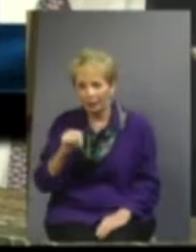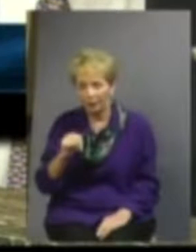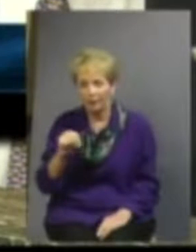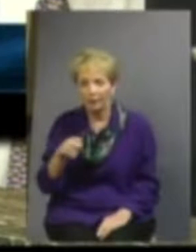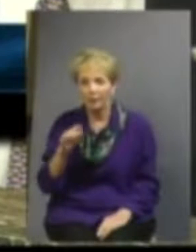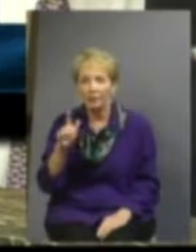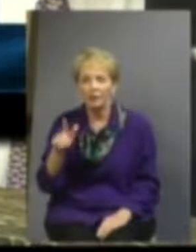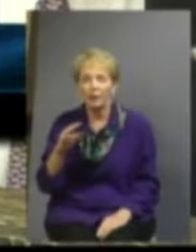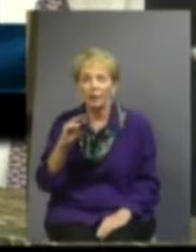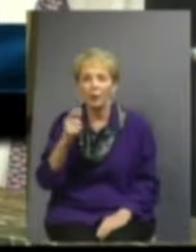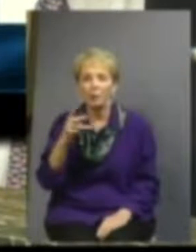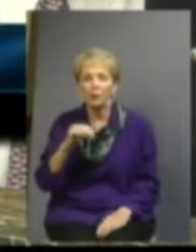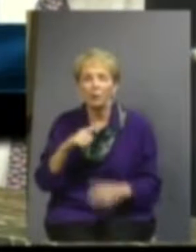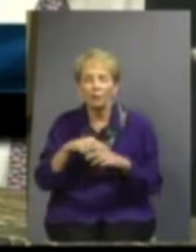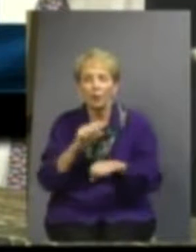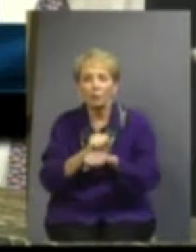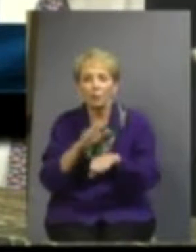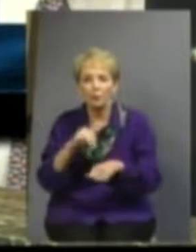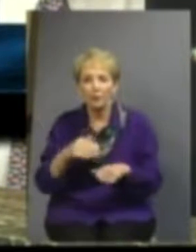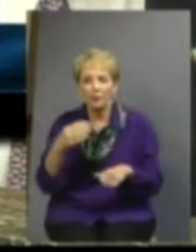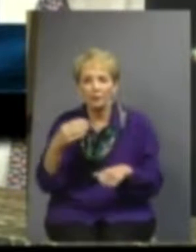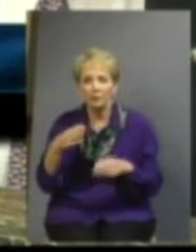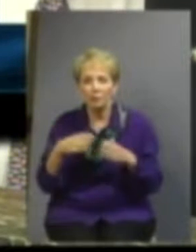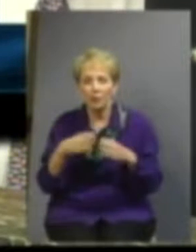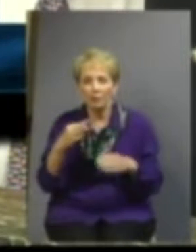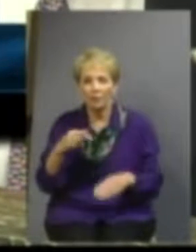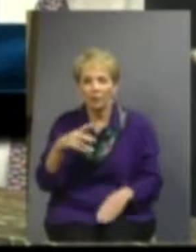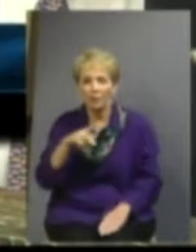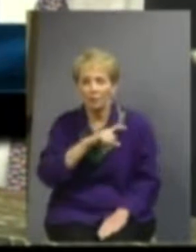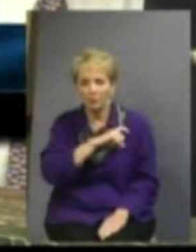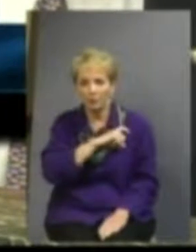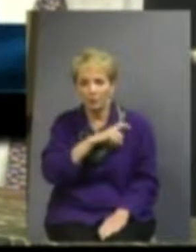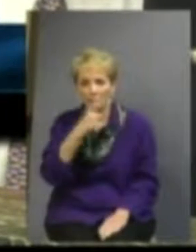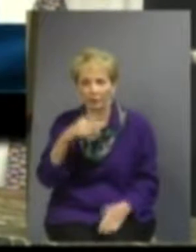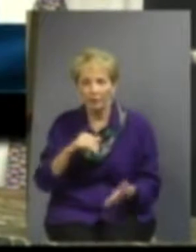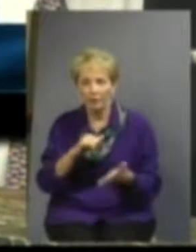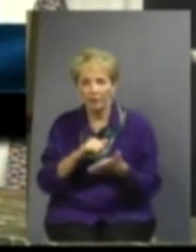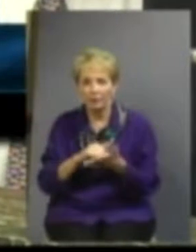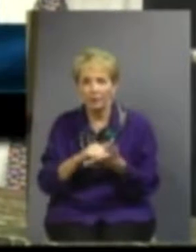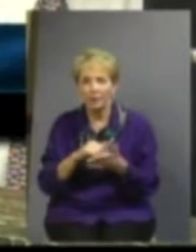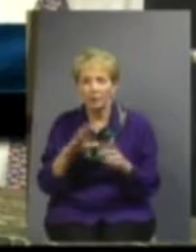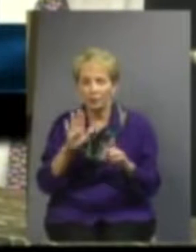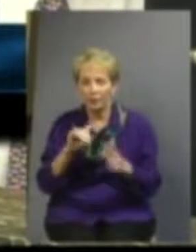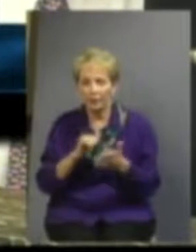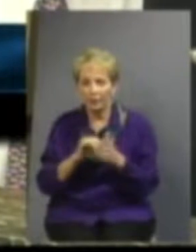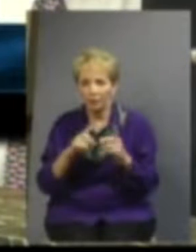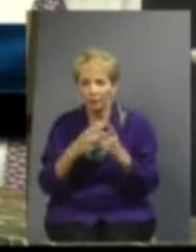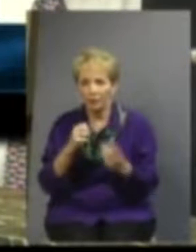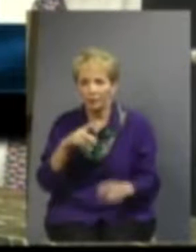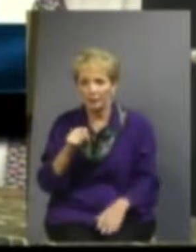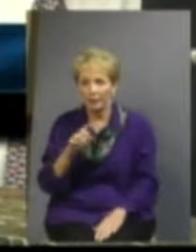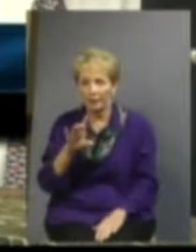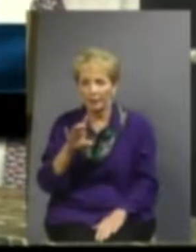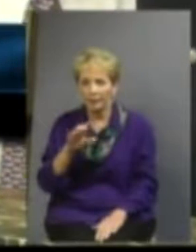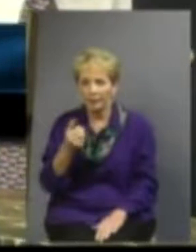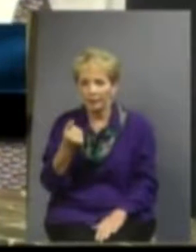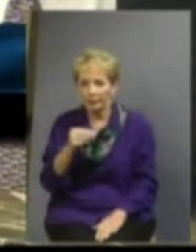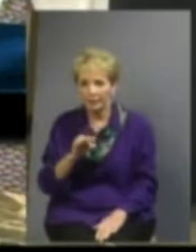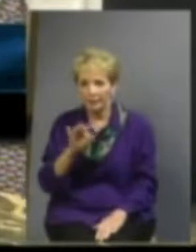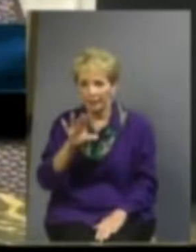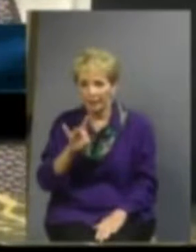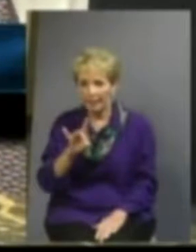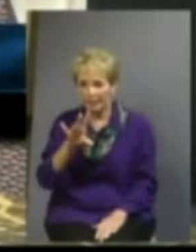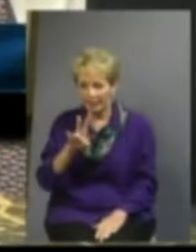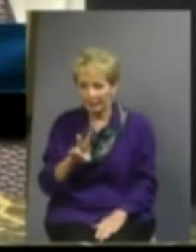Terry L. Mangum was employed by the City of Morganton as a public safety officer in the Public Safety Department on September 8th,